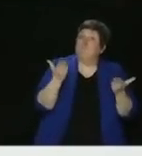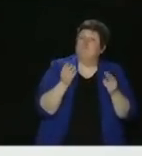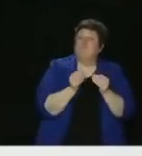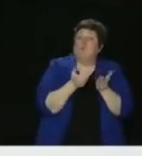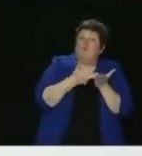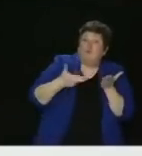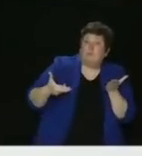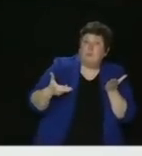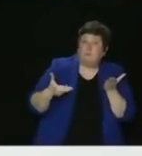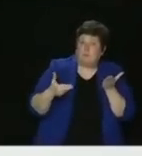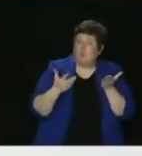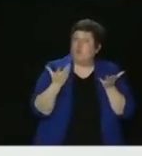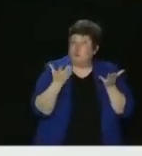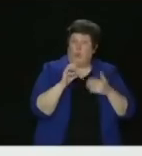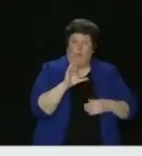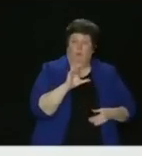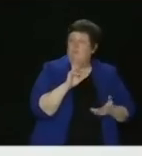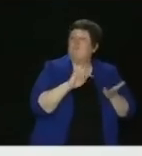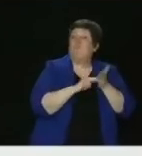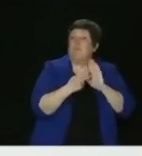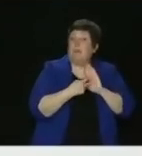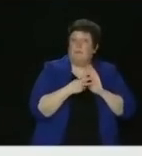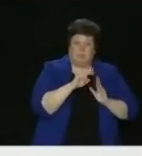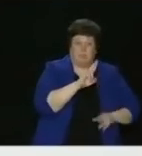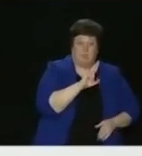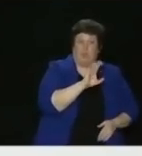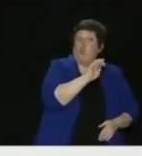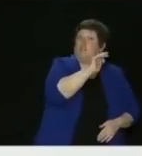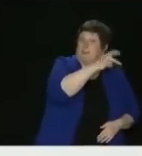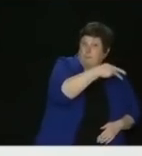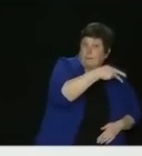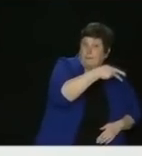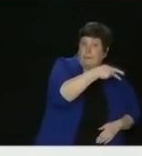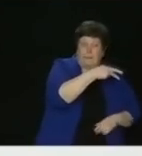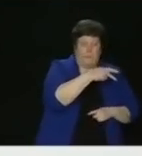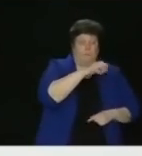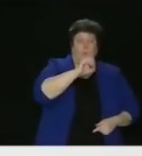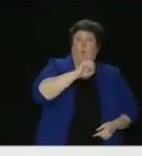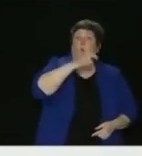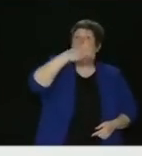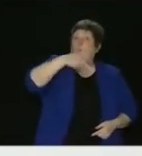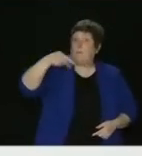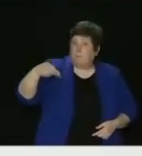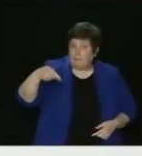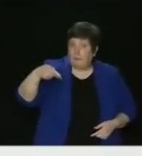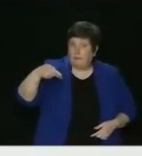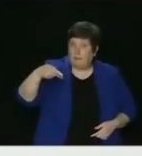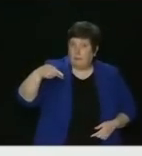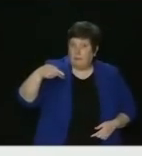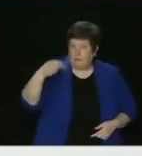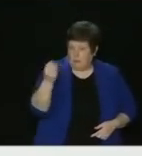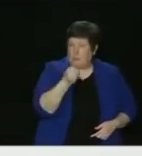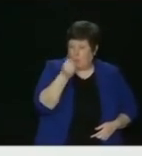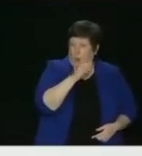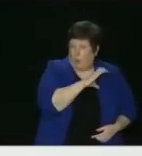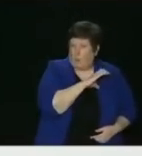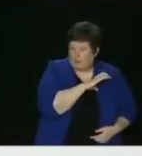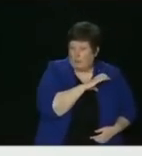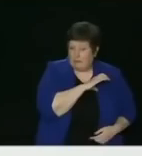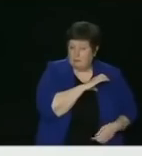not just RCMP officers, as the OPP has delivered OPP officers to support the City of